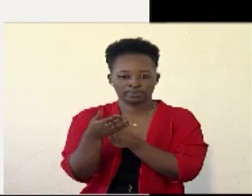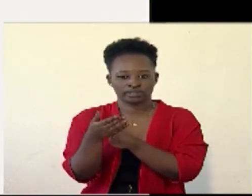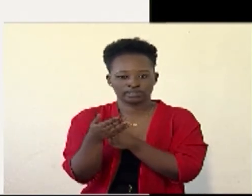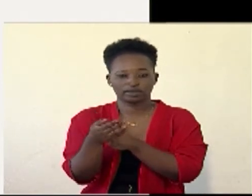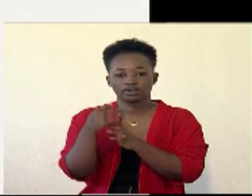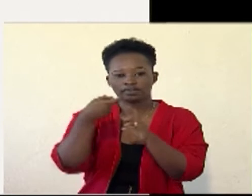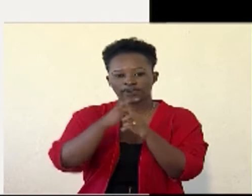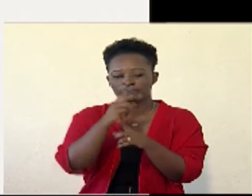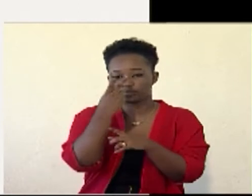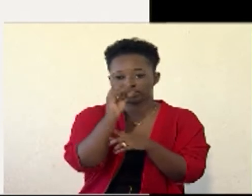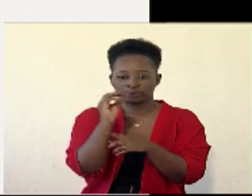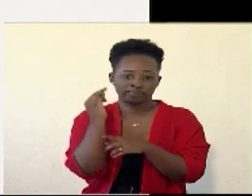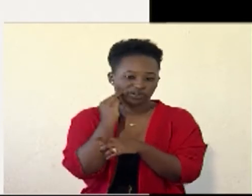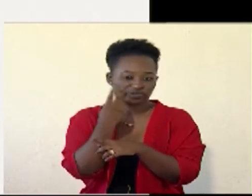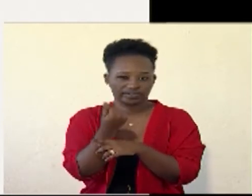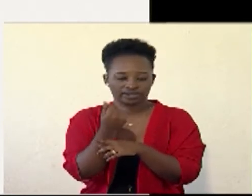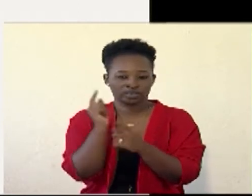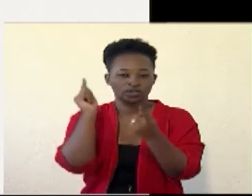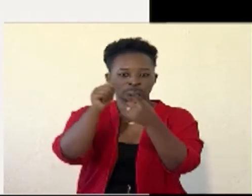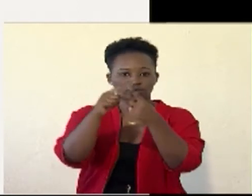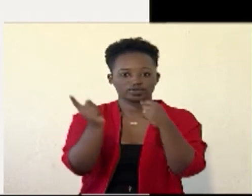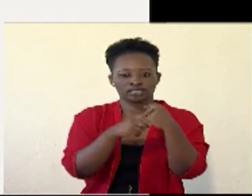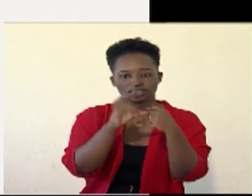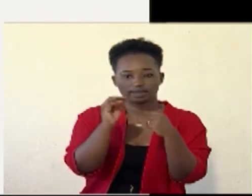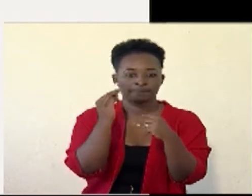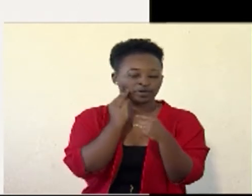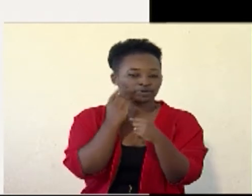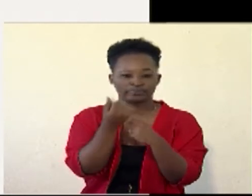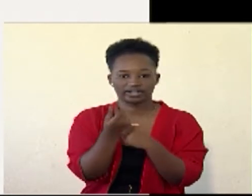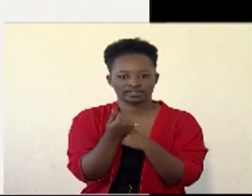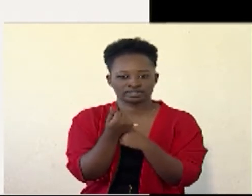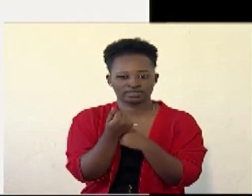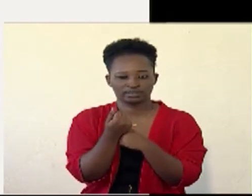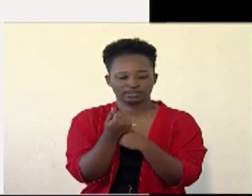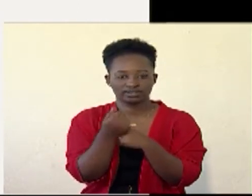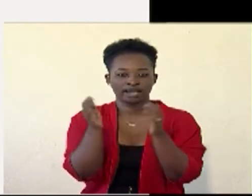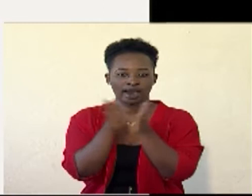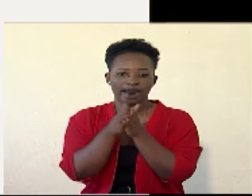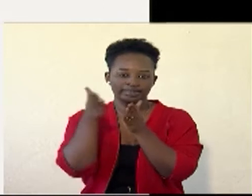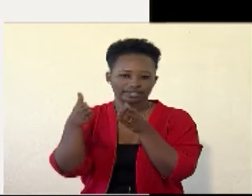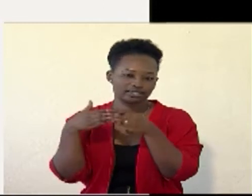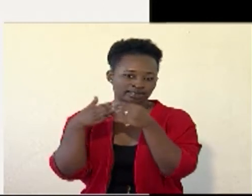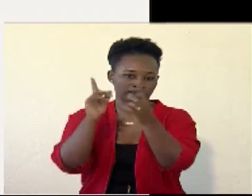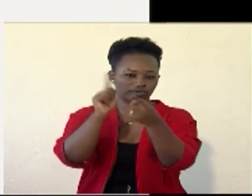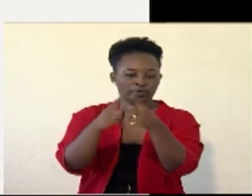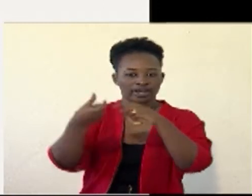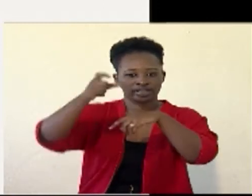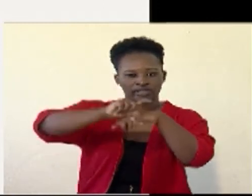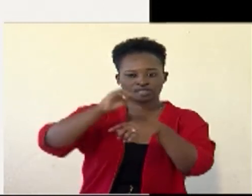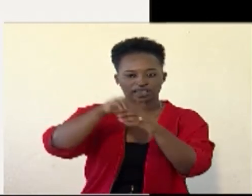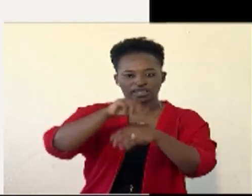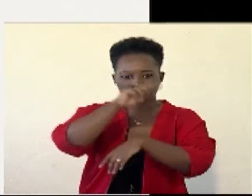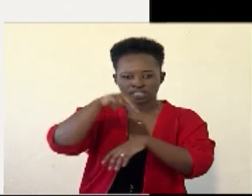from 20 million francs to 60 million francs, and this led to an increase in